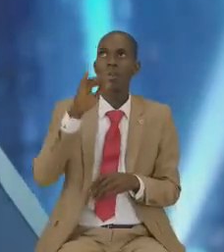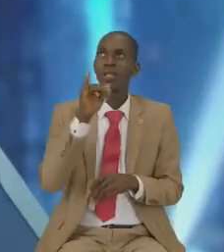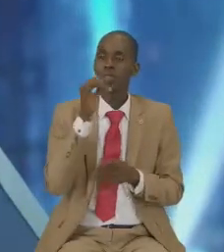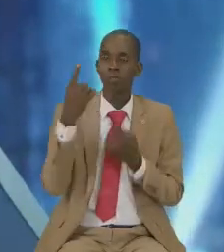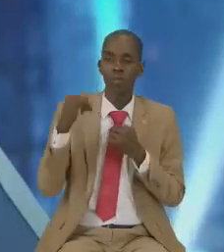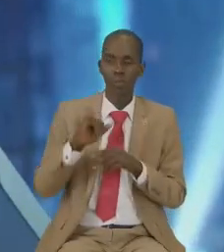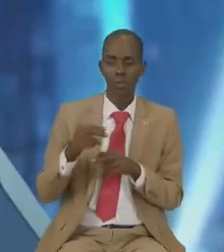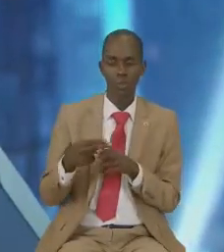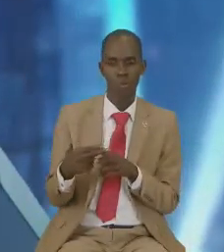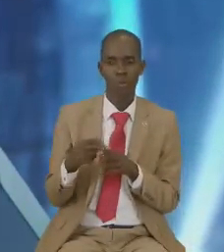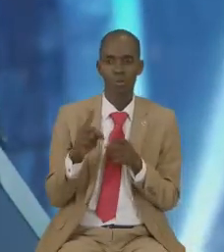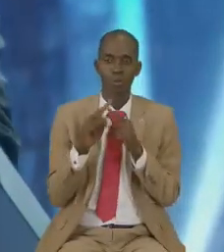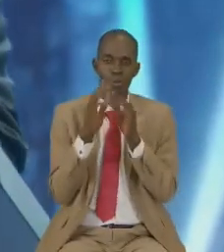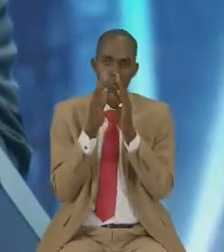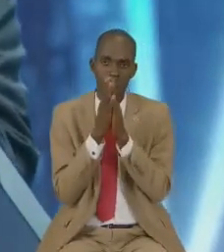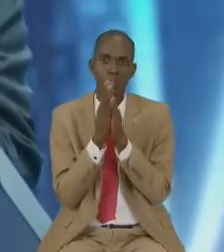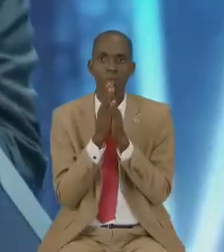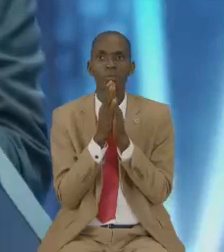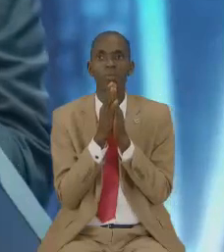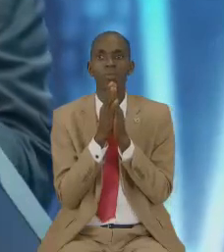pray.